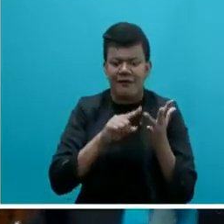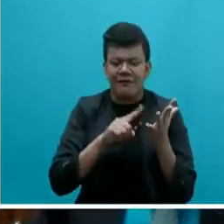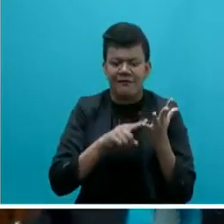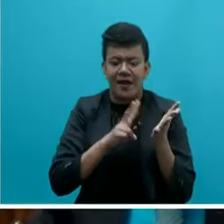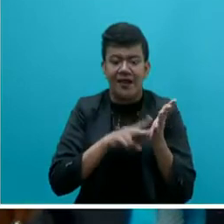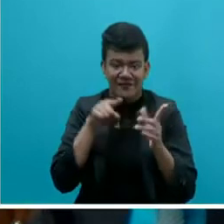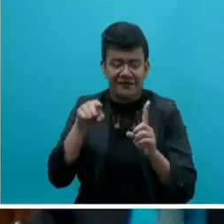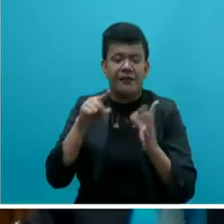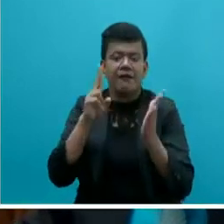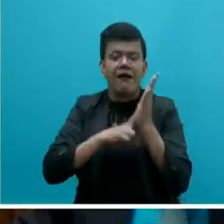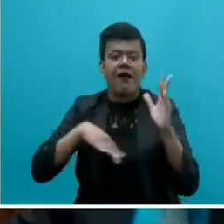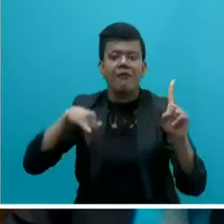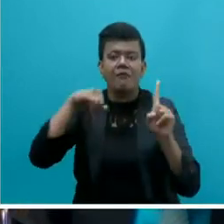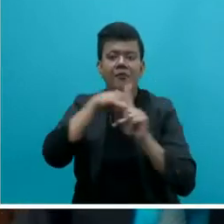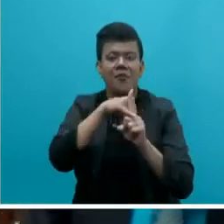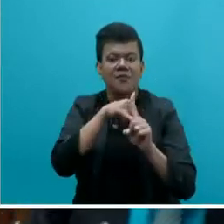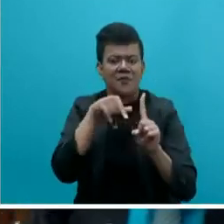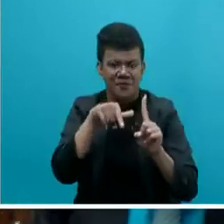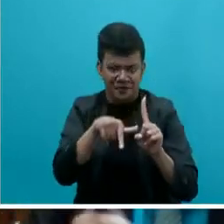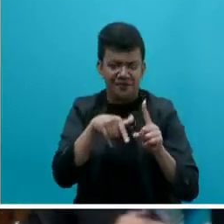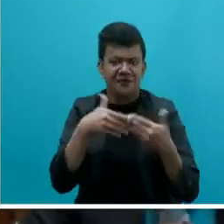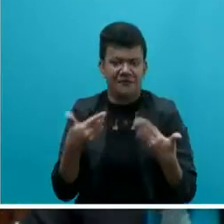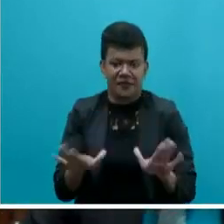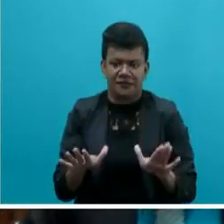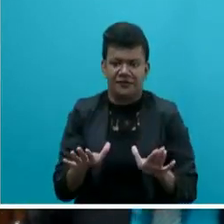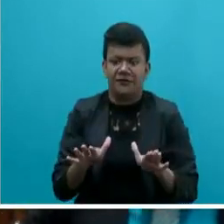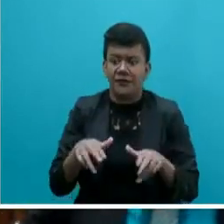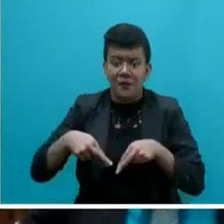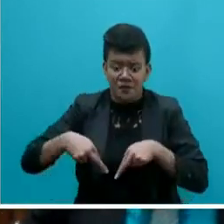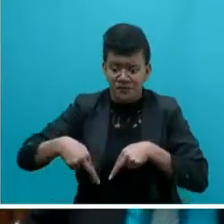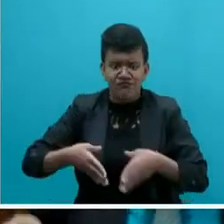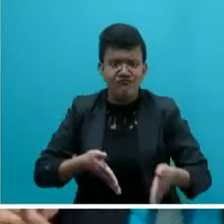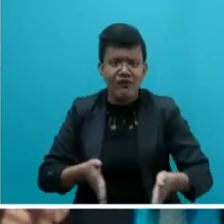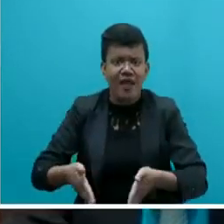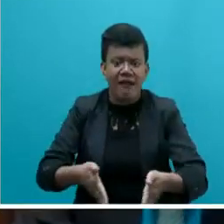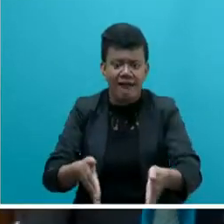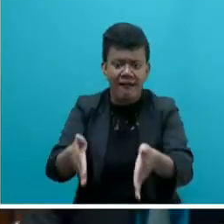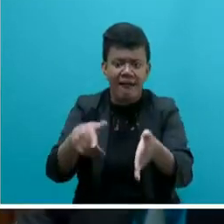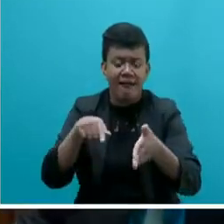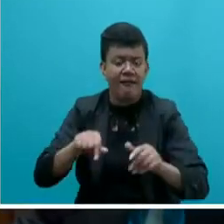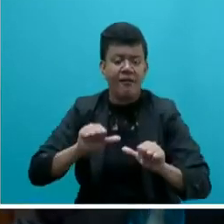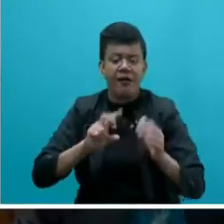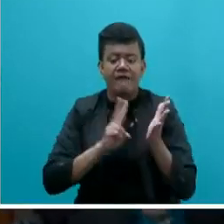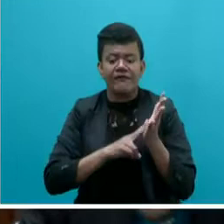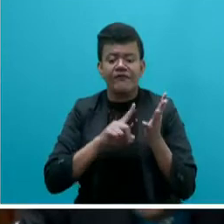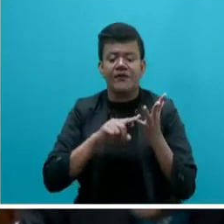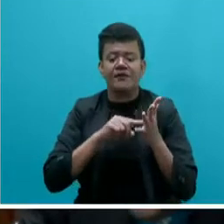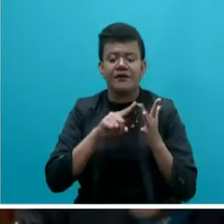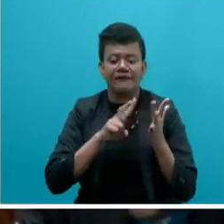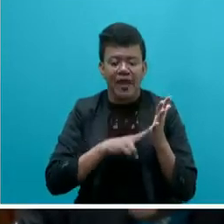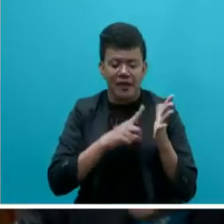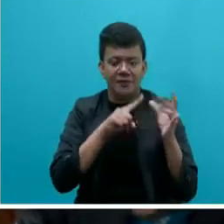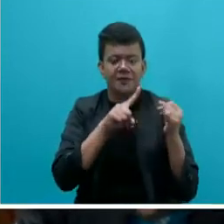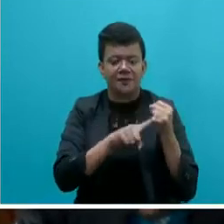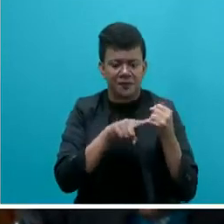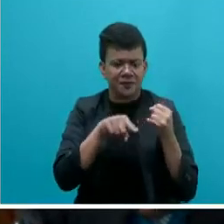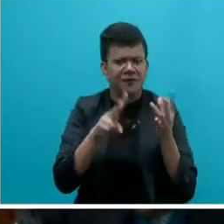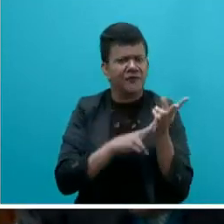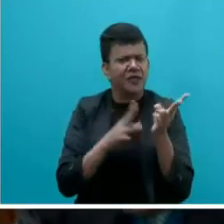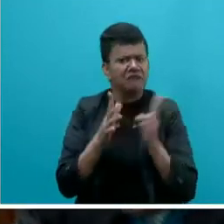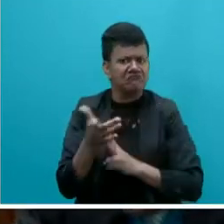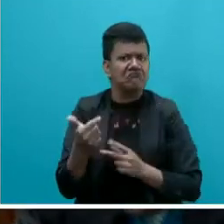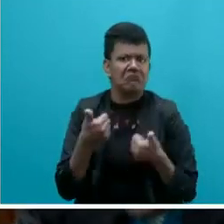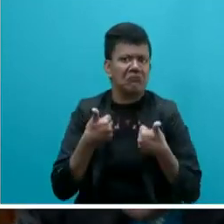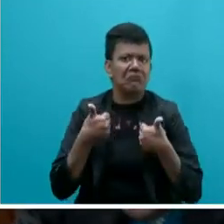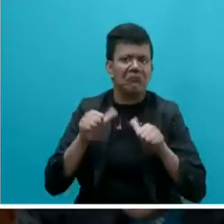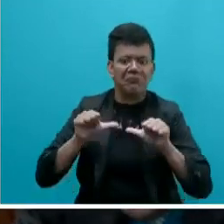Namosi Dam 4 completed, riverbank protection, Vunivau village completed, Nandakuni village, the work has